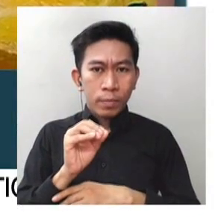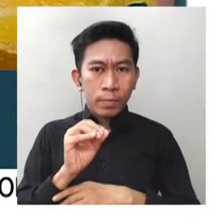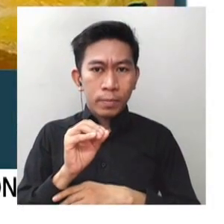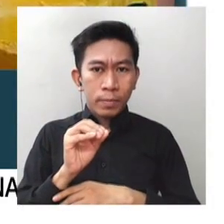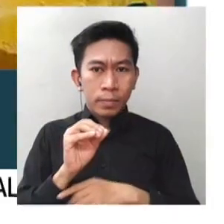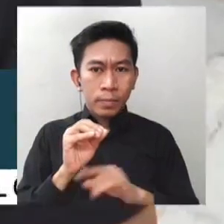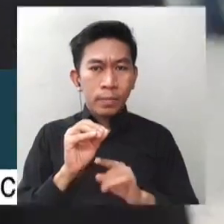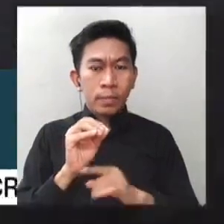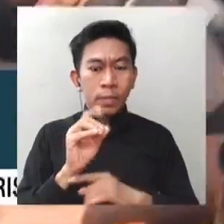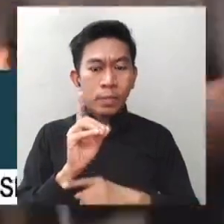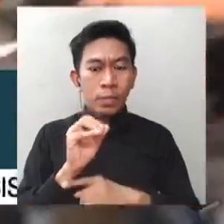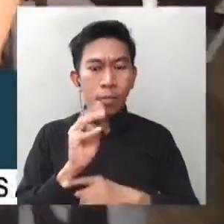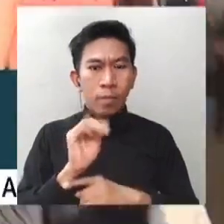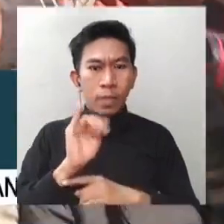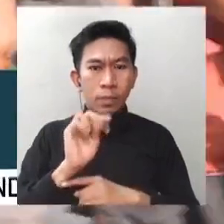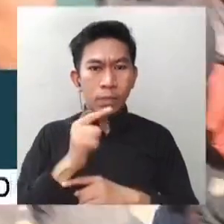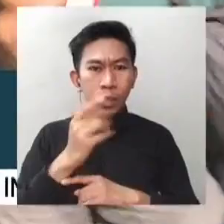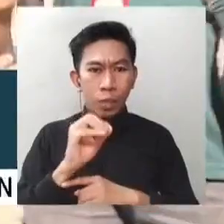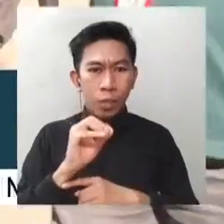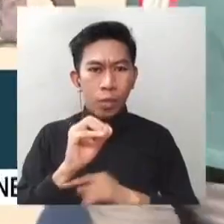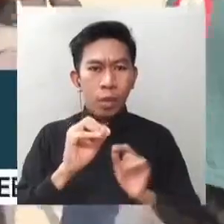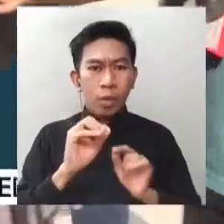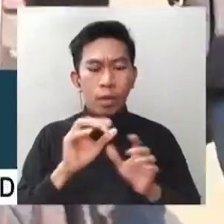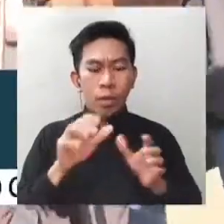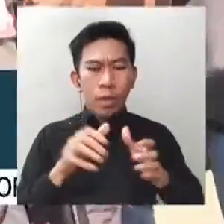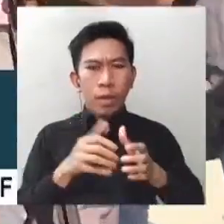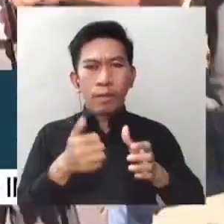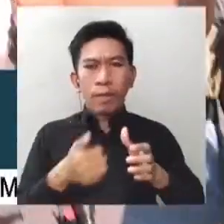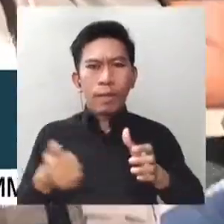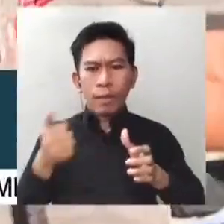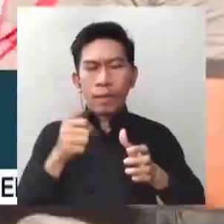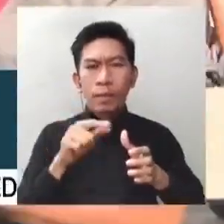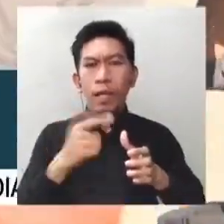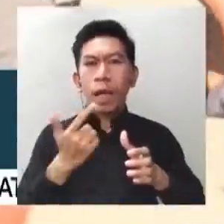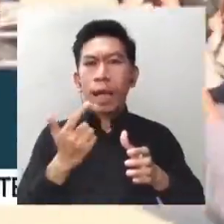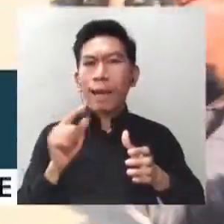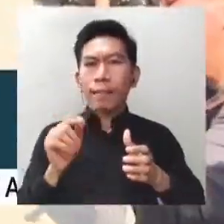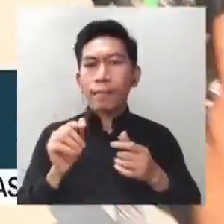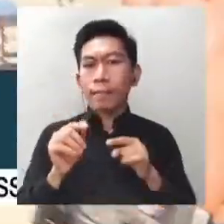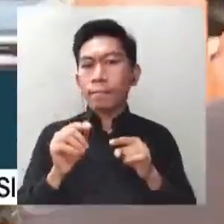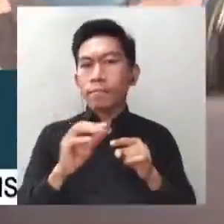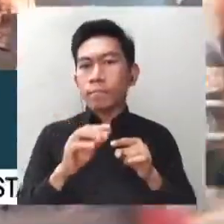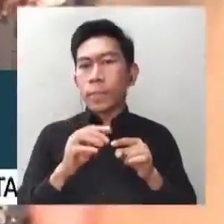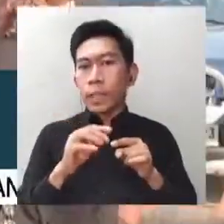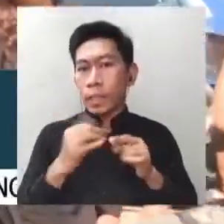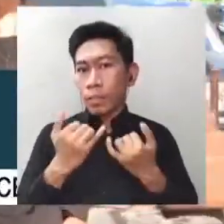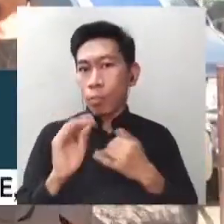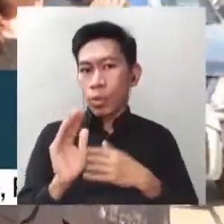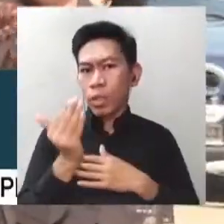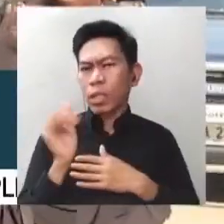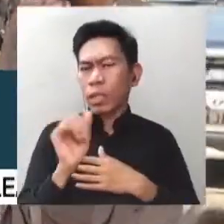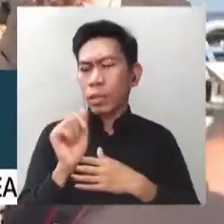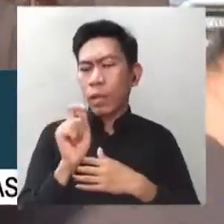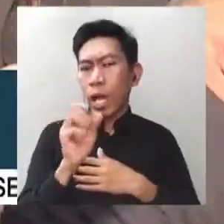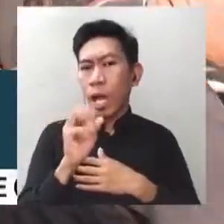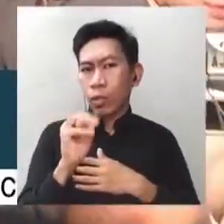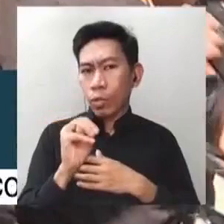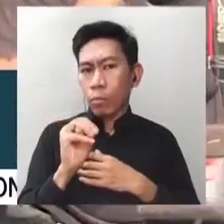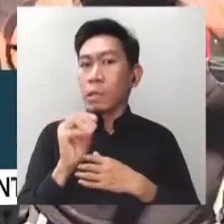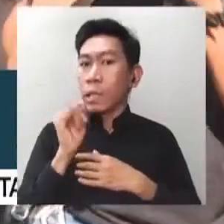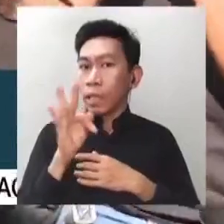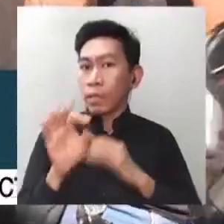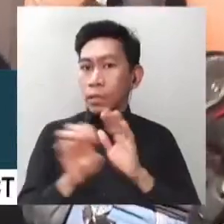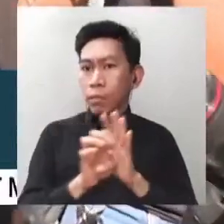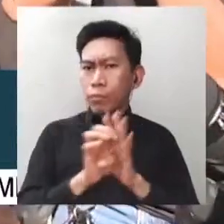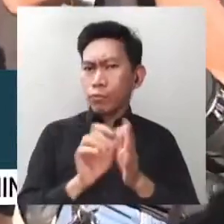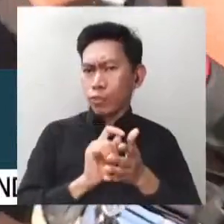Rico Domingo, the co-convener of the Movement Against Disinformation, this morning. Like, if Atom or any journalist like you ask questions,